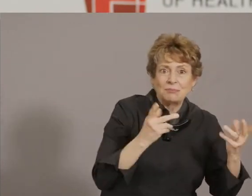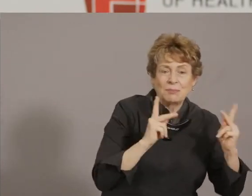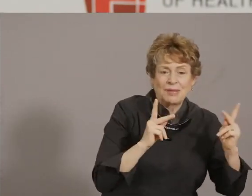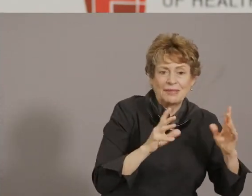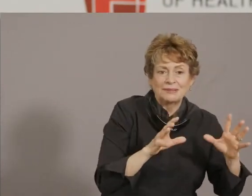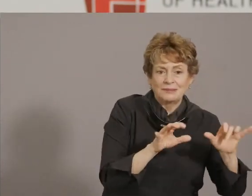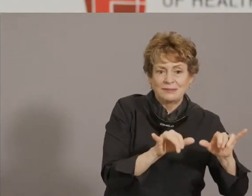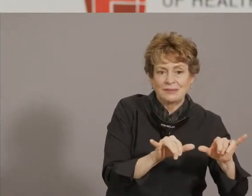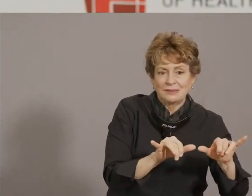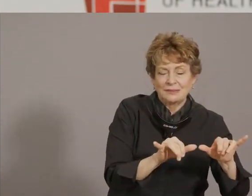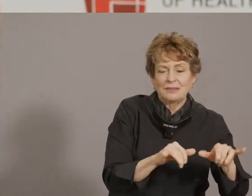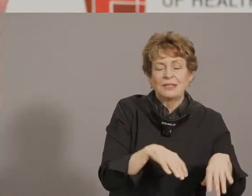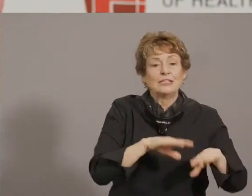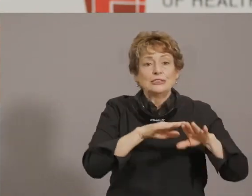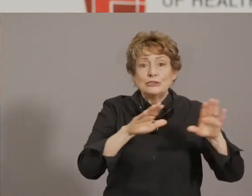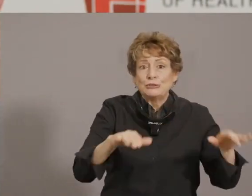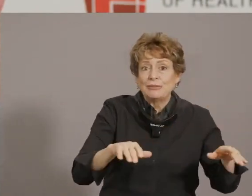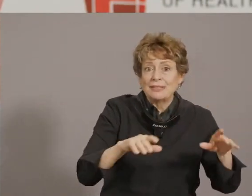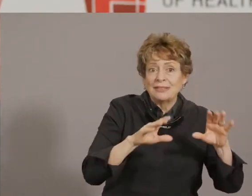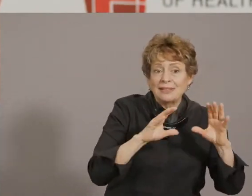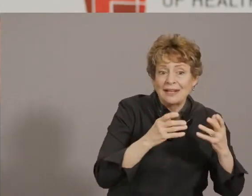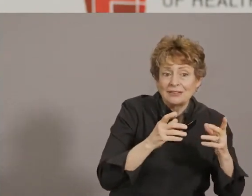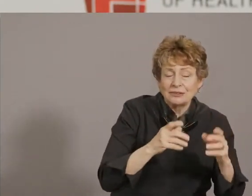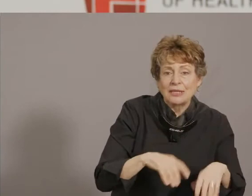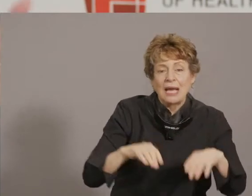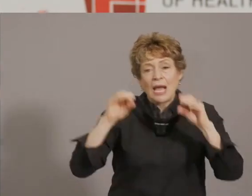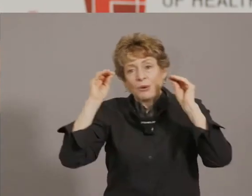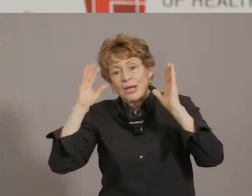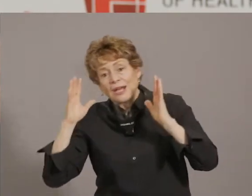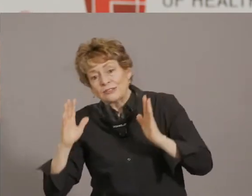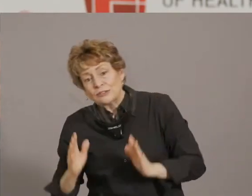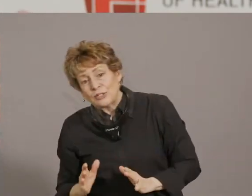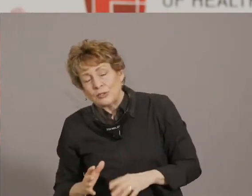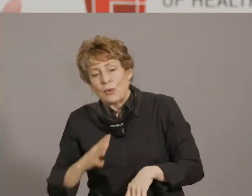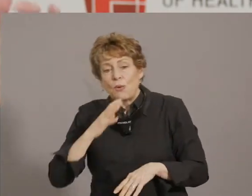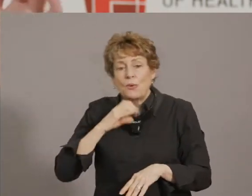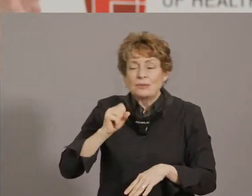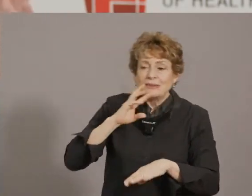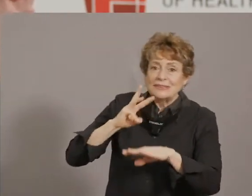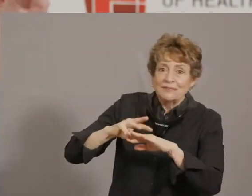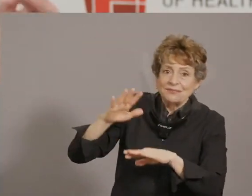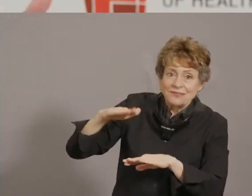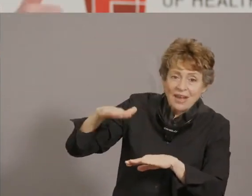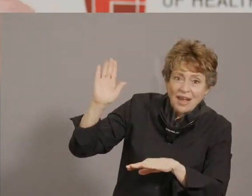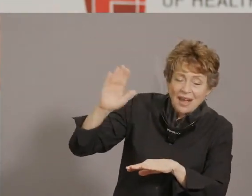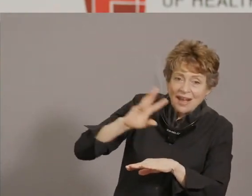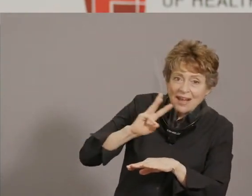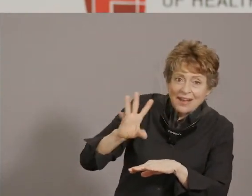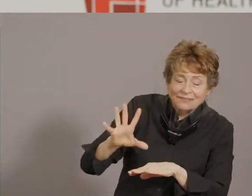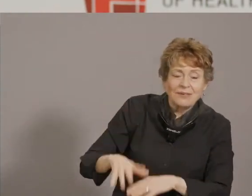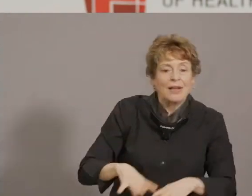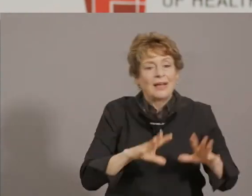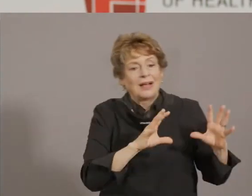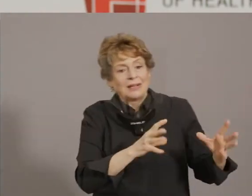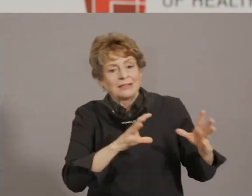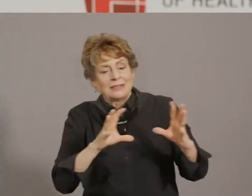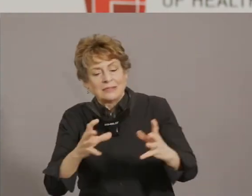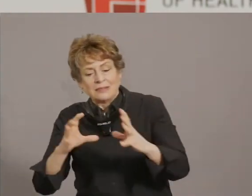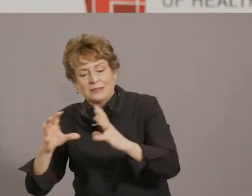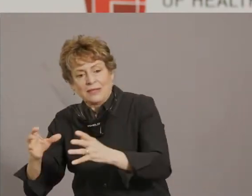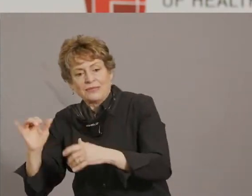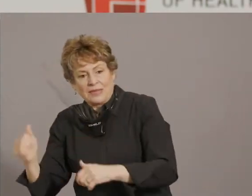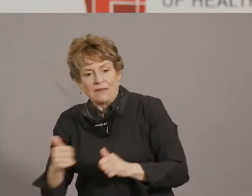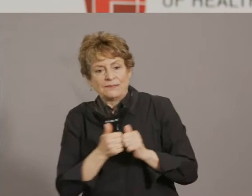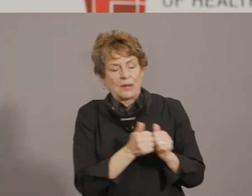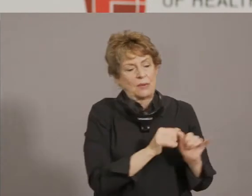of 65. And we have the ability to update that as we move through the phases. So as those phases continue